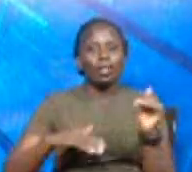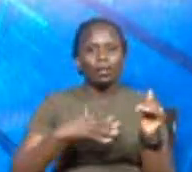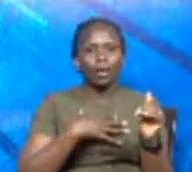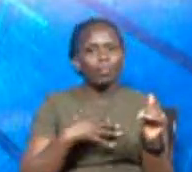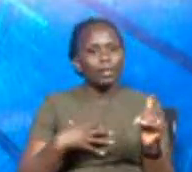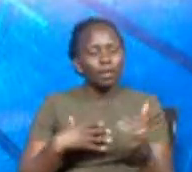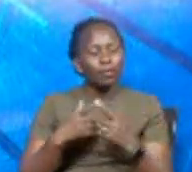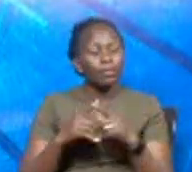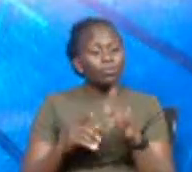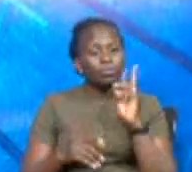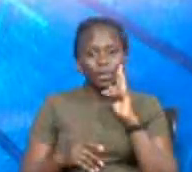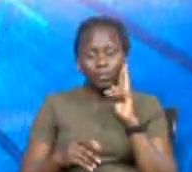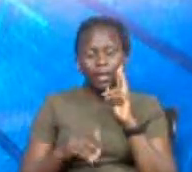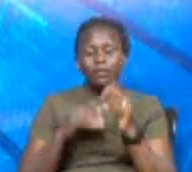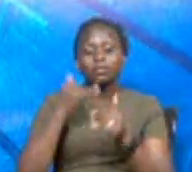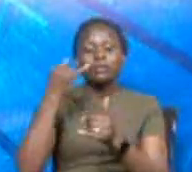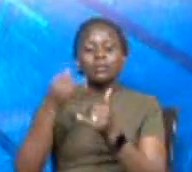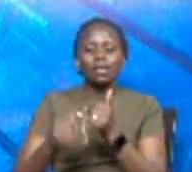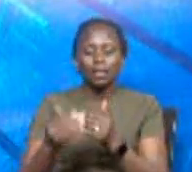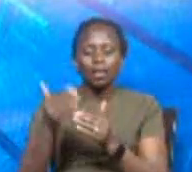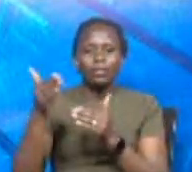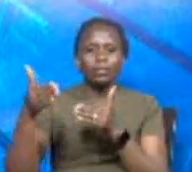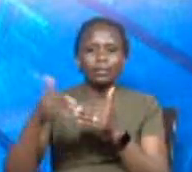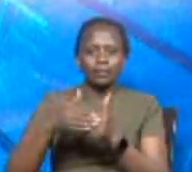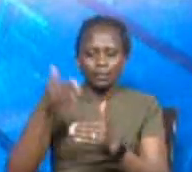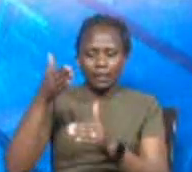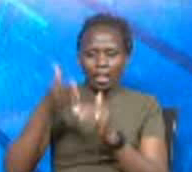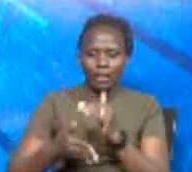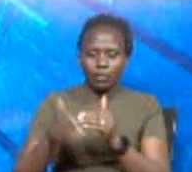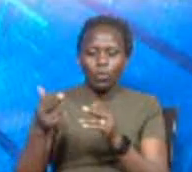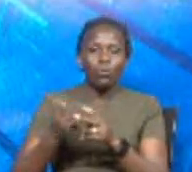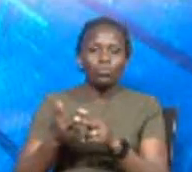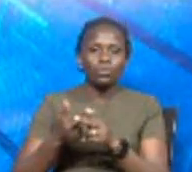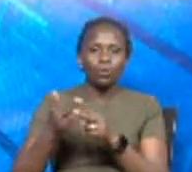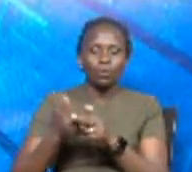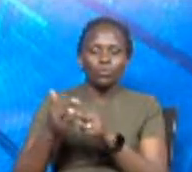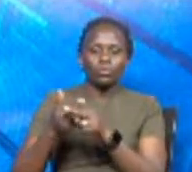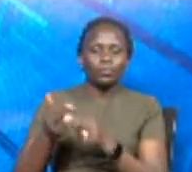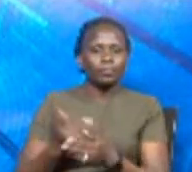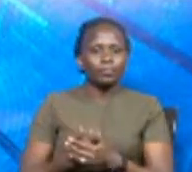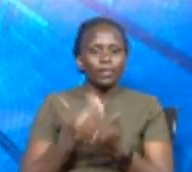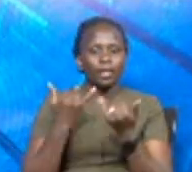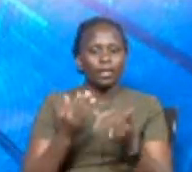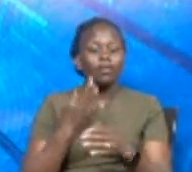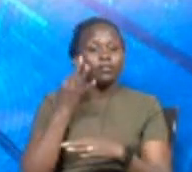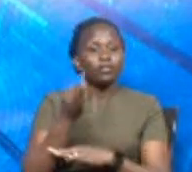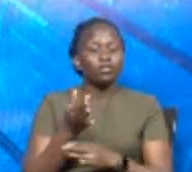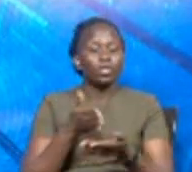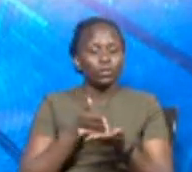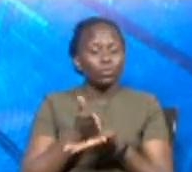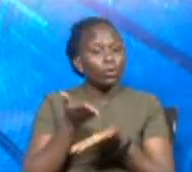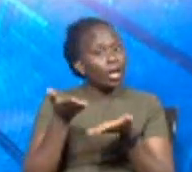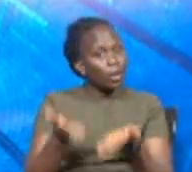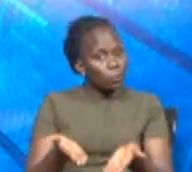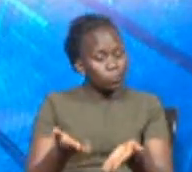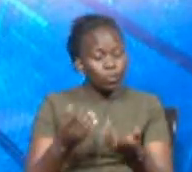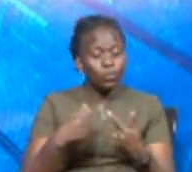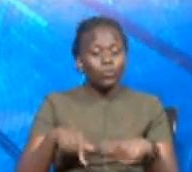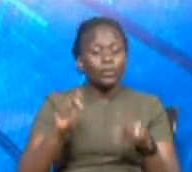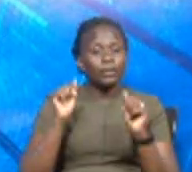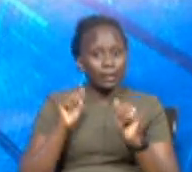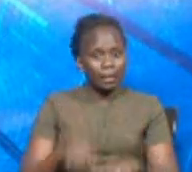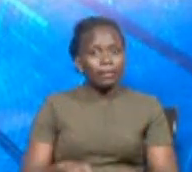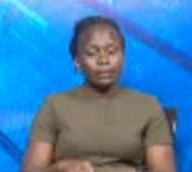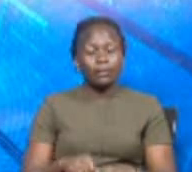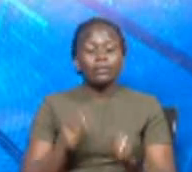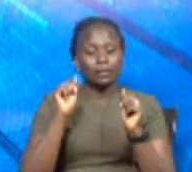the deadline is drawing closer for that target. Yes. I think the future is there, and we can meet